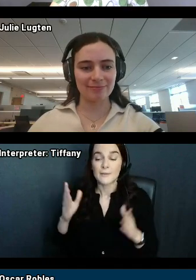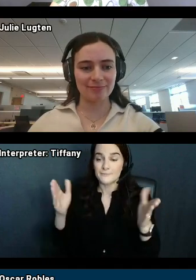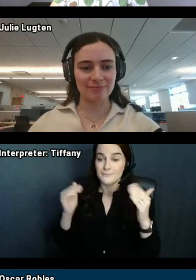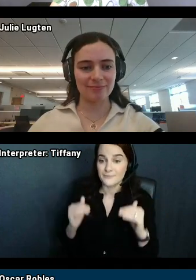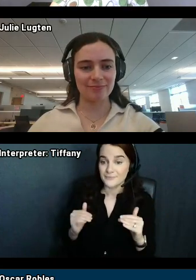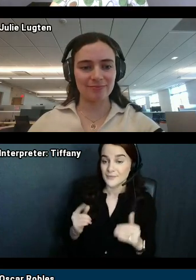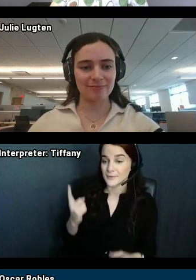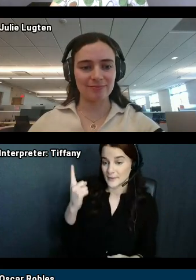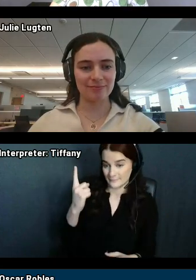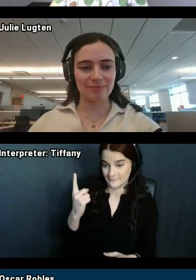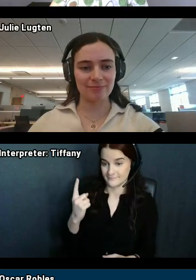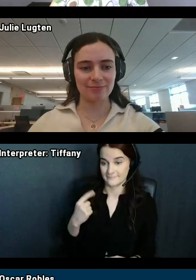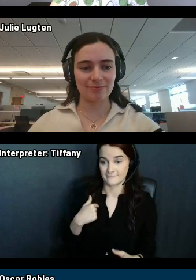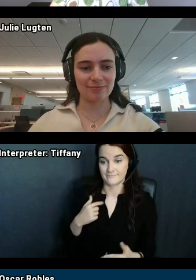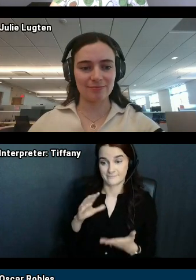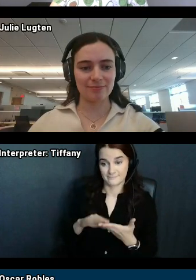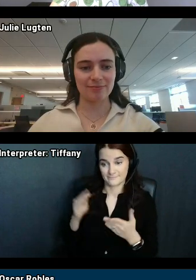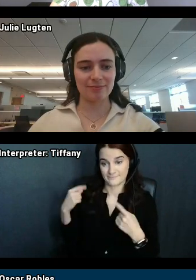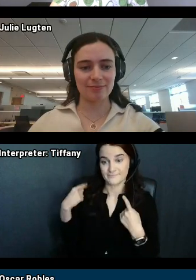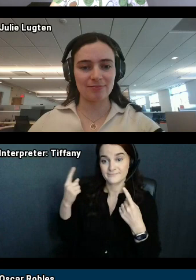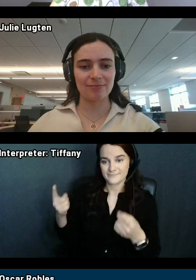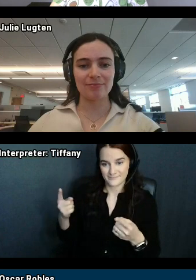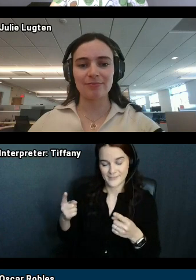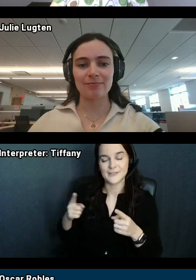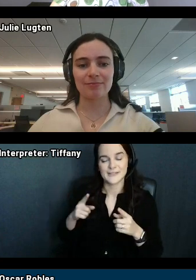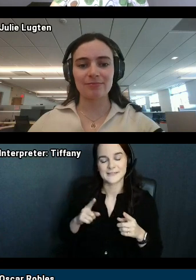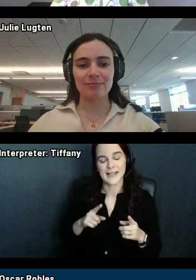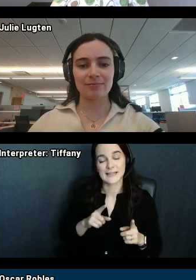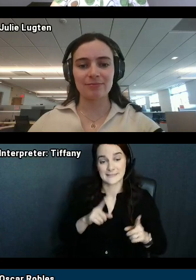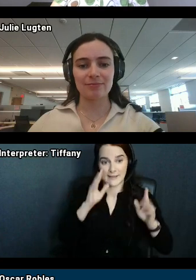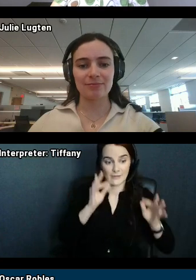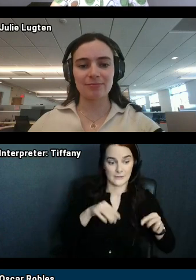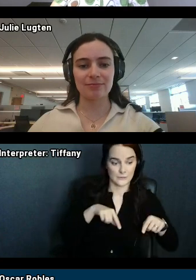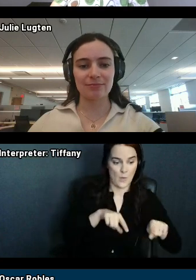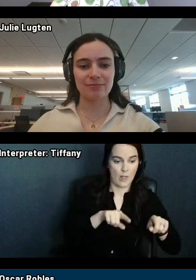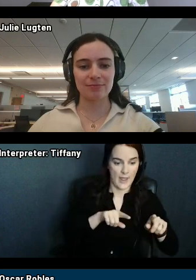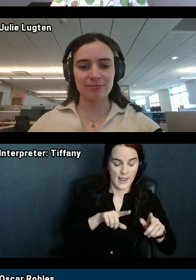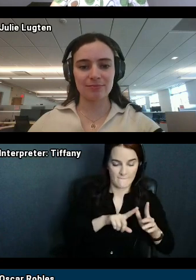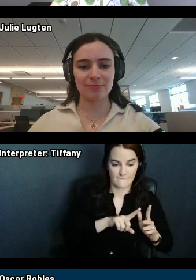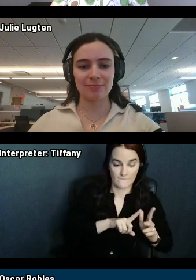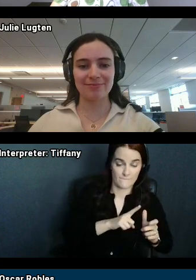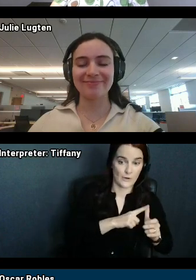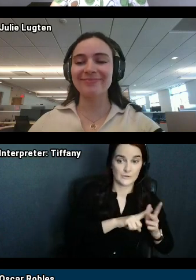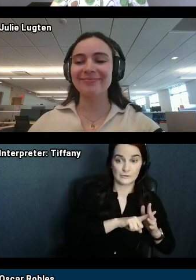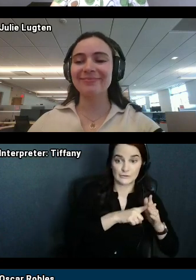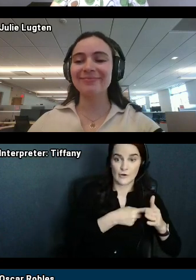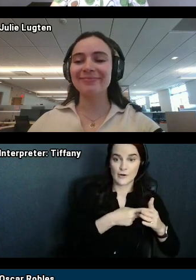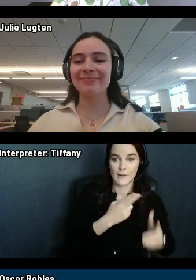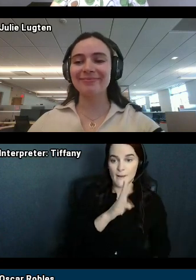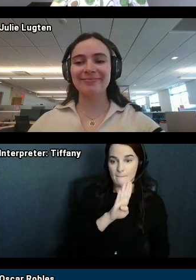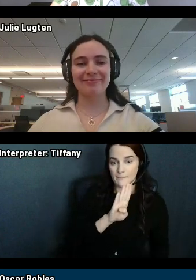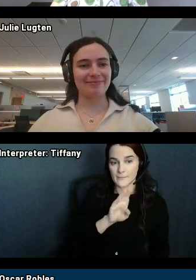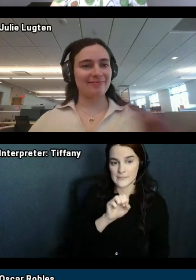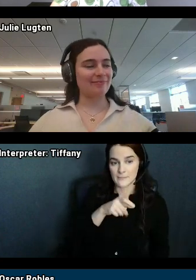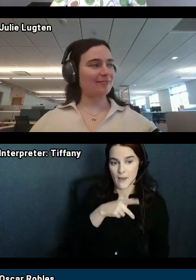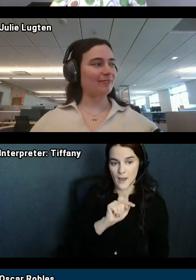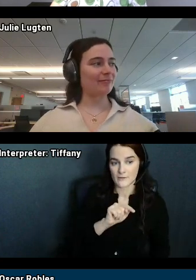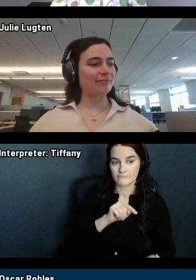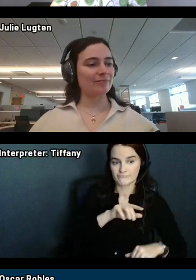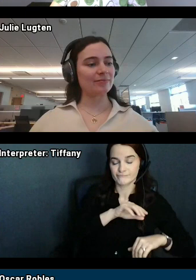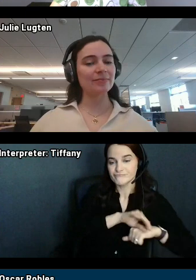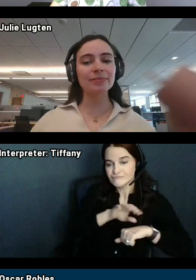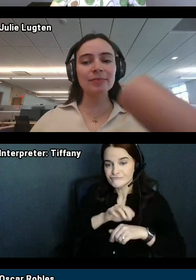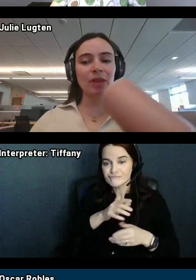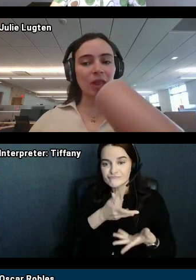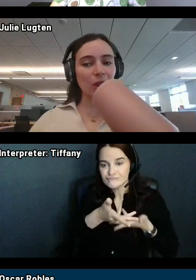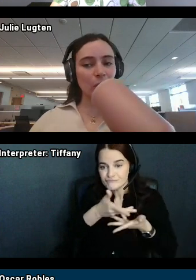early stages of my career as a HubSpot consultant, is that no matter how kind of